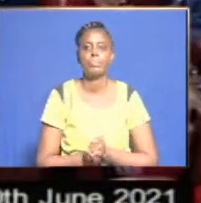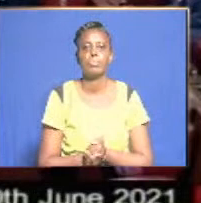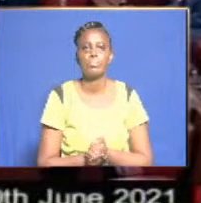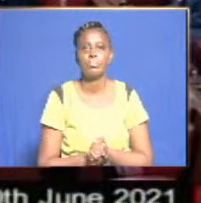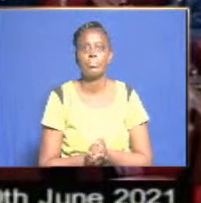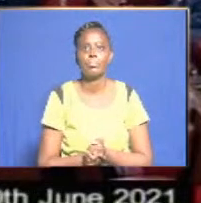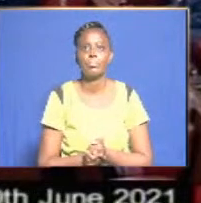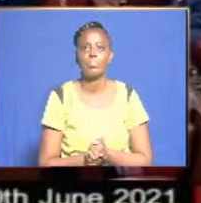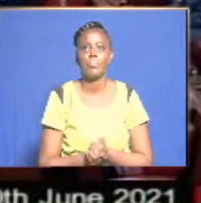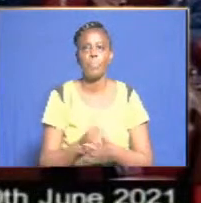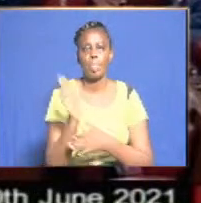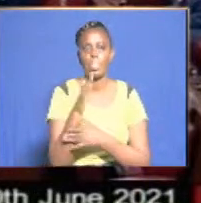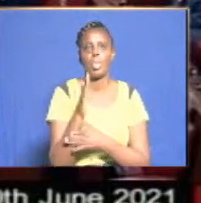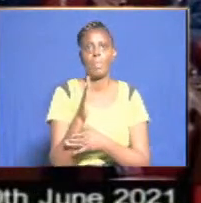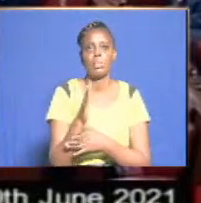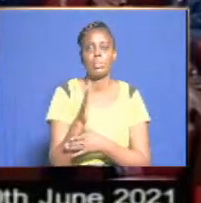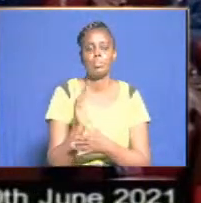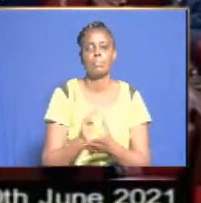By Thursday.